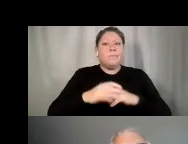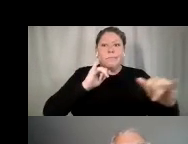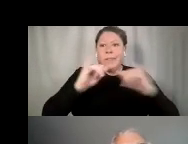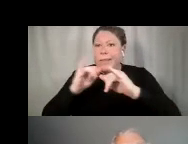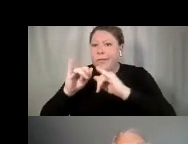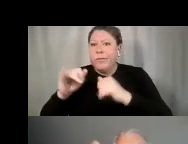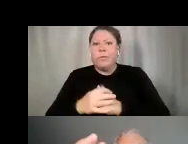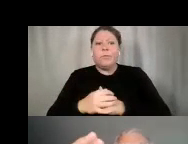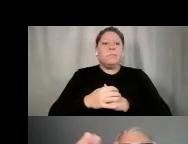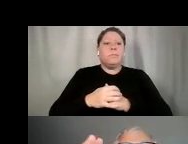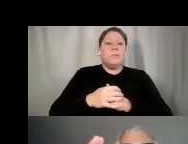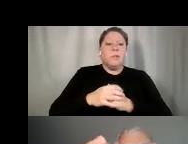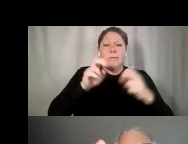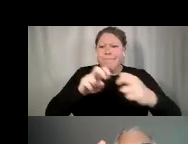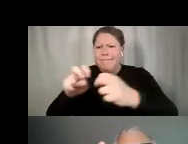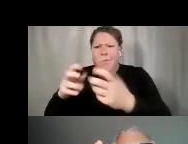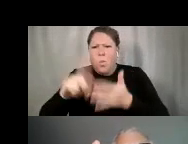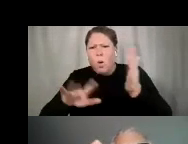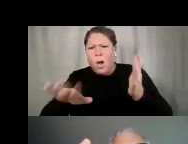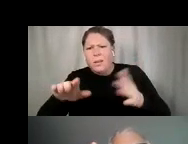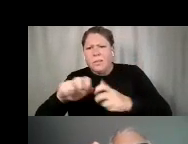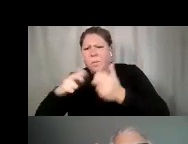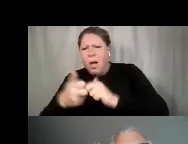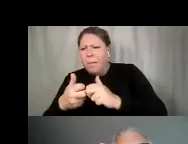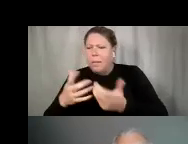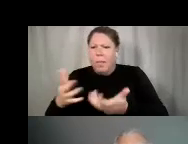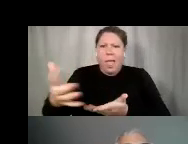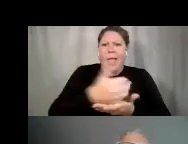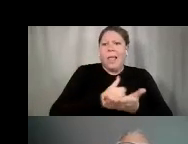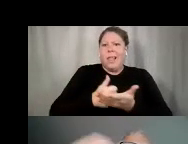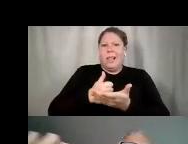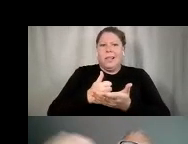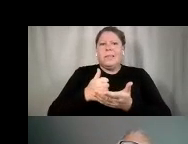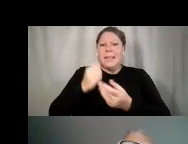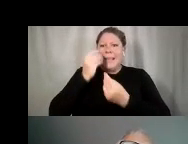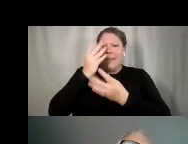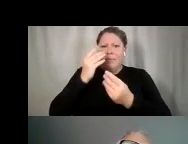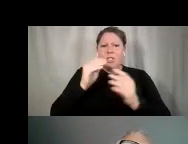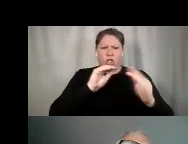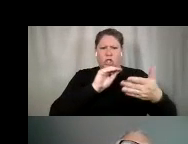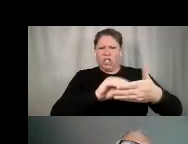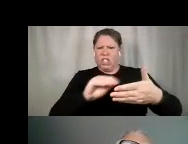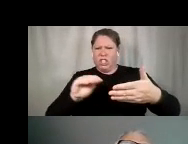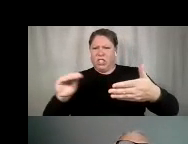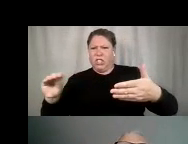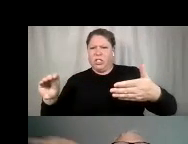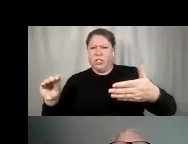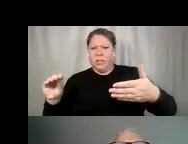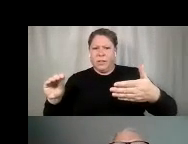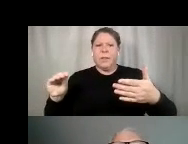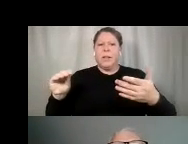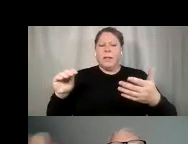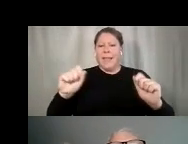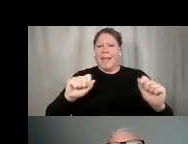is. We can combine that problem statement thinking and really put that into the framework of how do